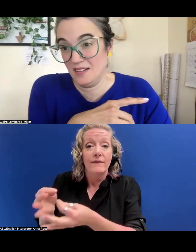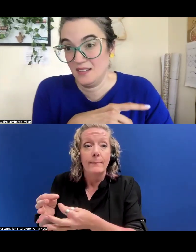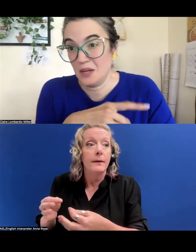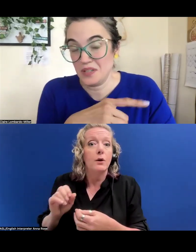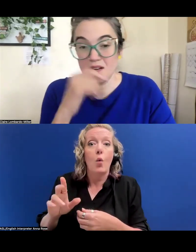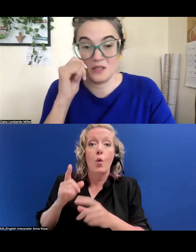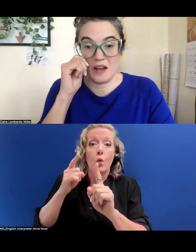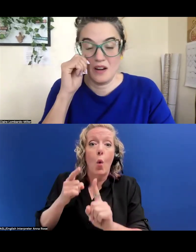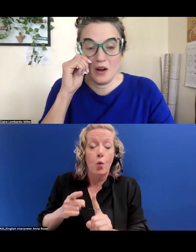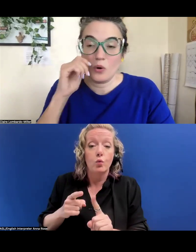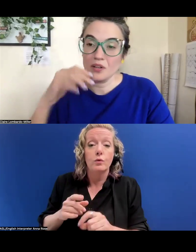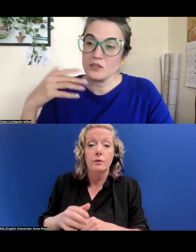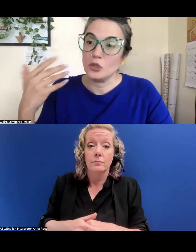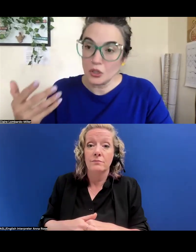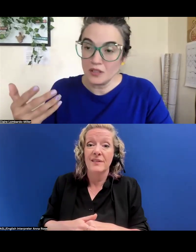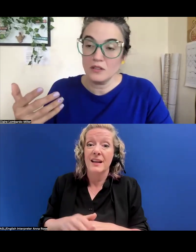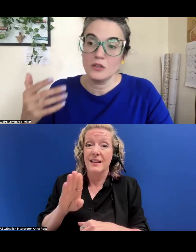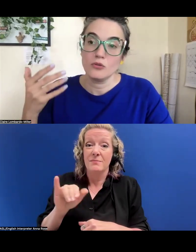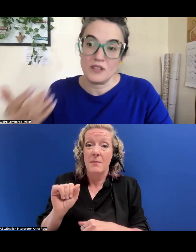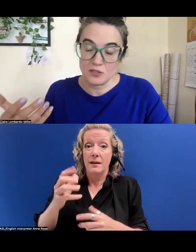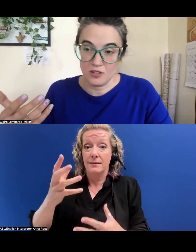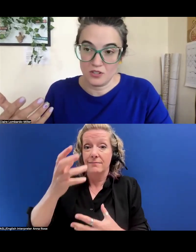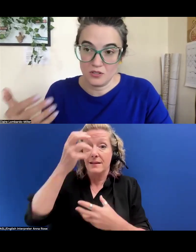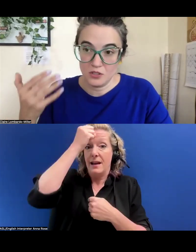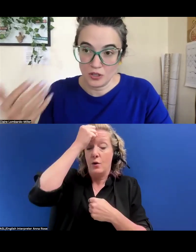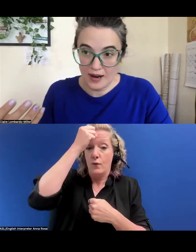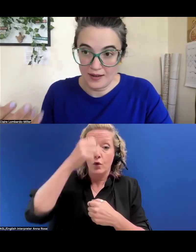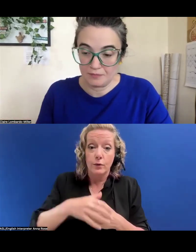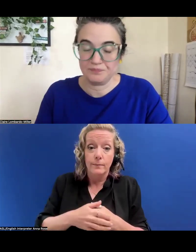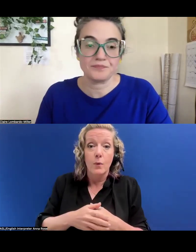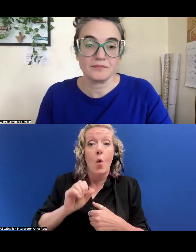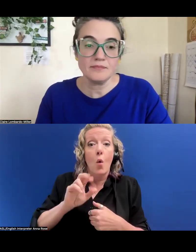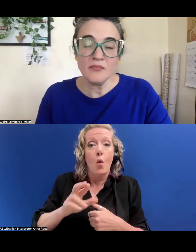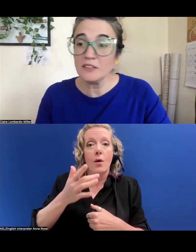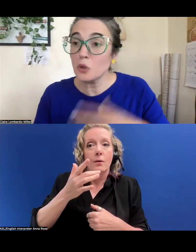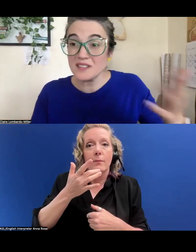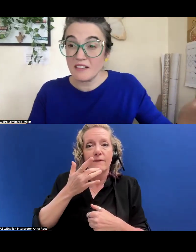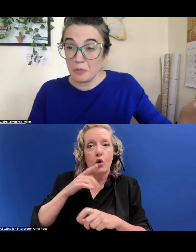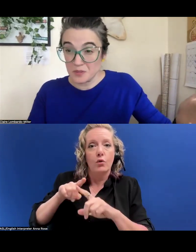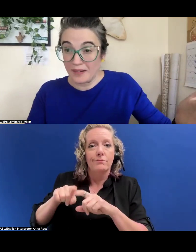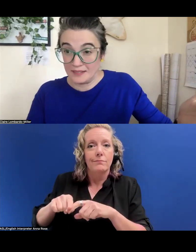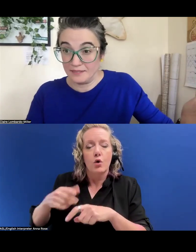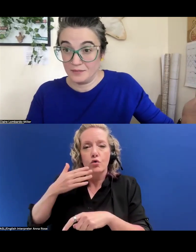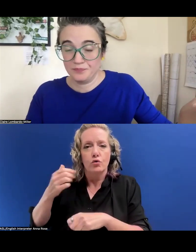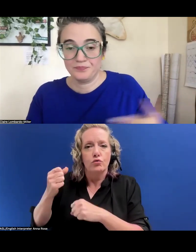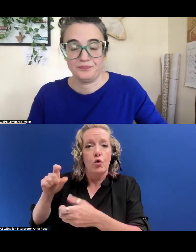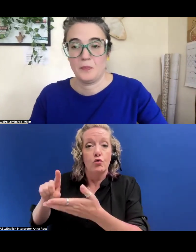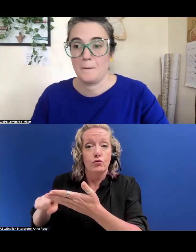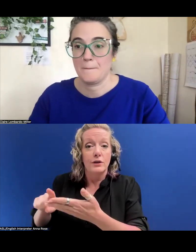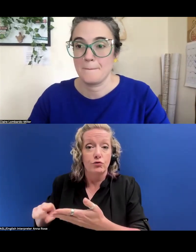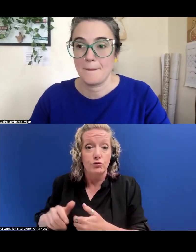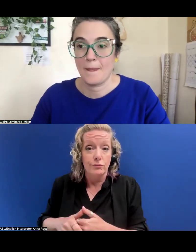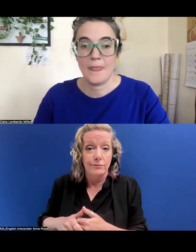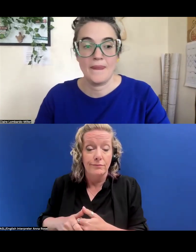study that we talked about? Or is good research your guide? And of course, deaf perspective.